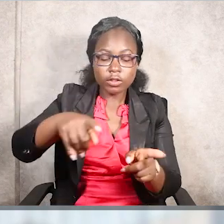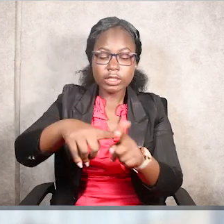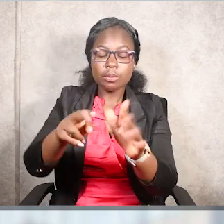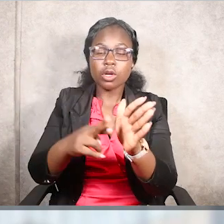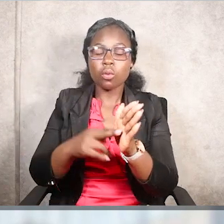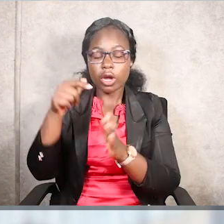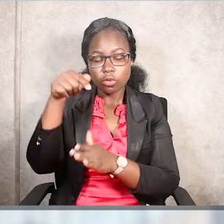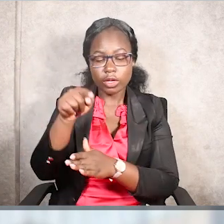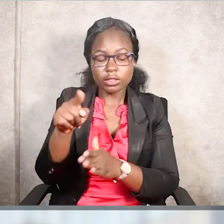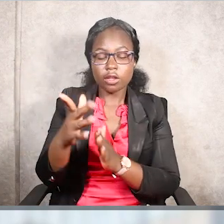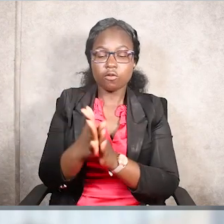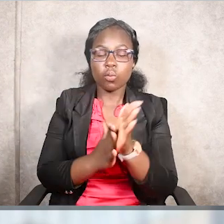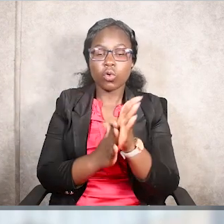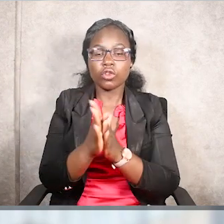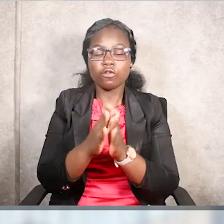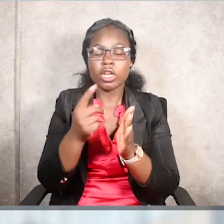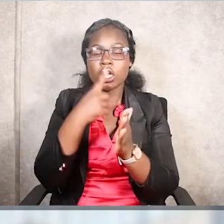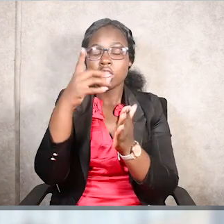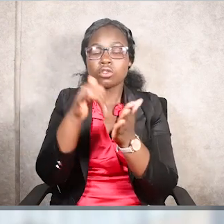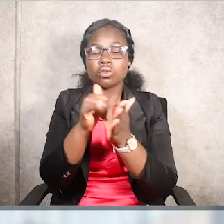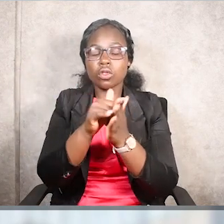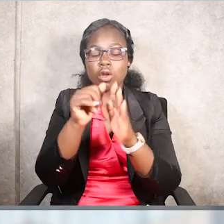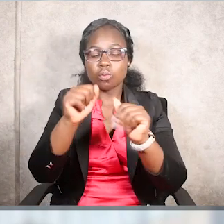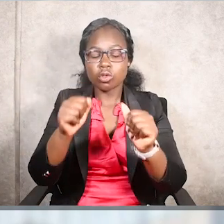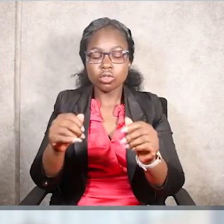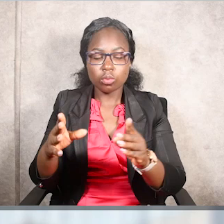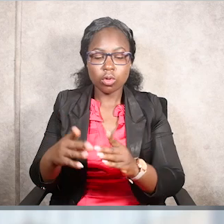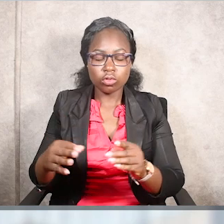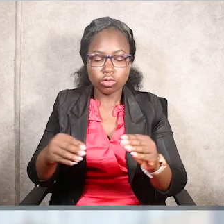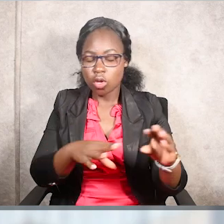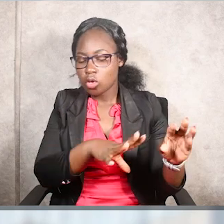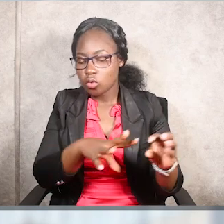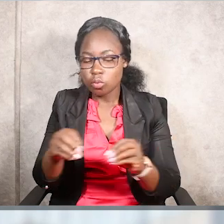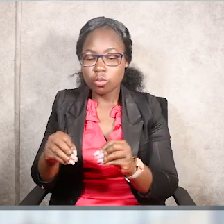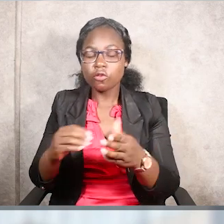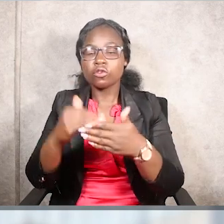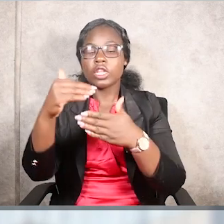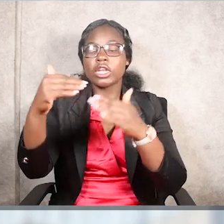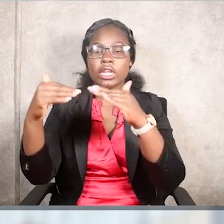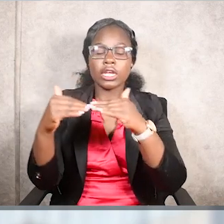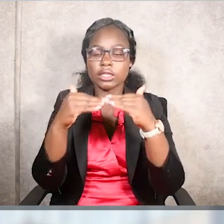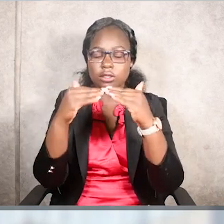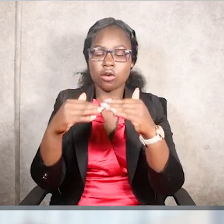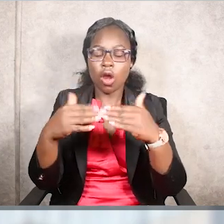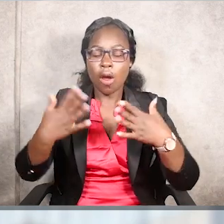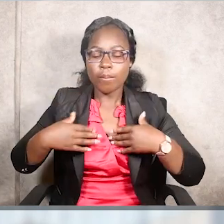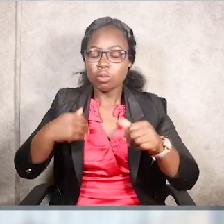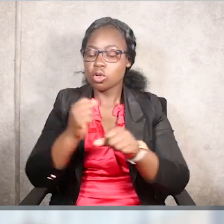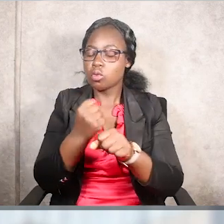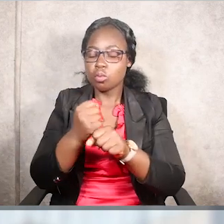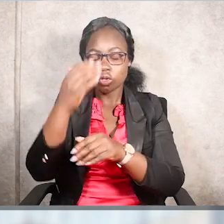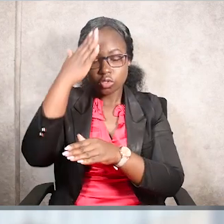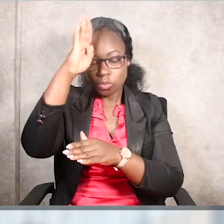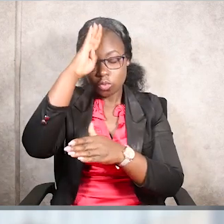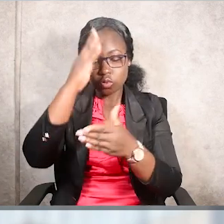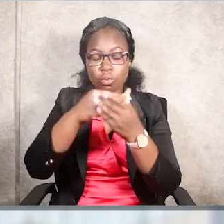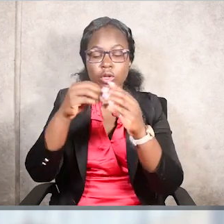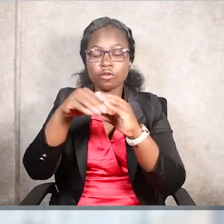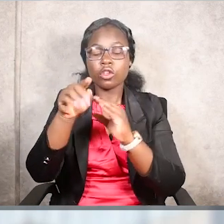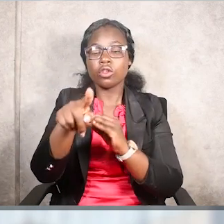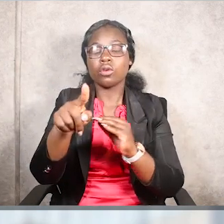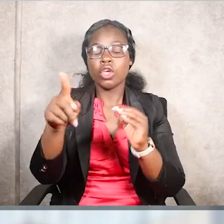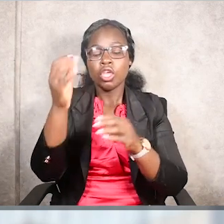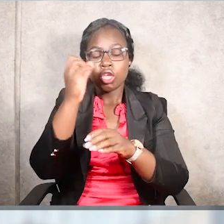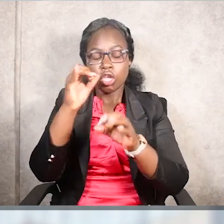your self-motivation so that you can drive it to the next level. People will not believe in you if you do not believe